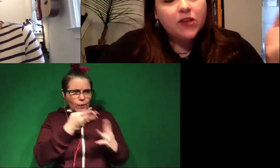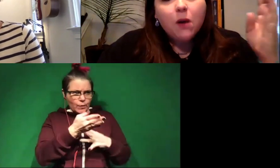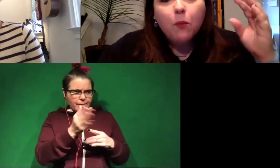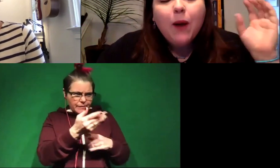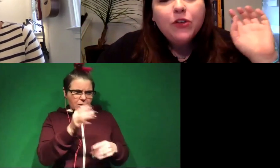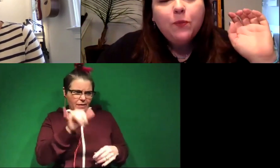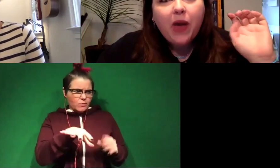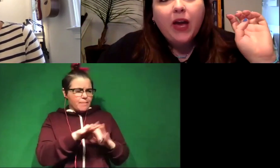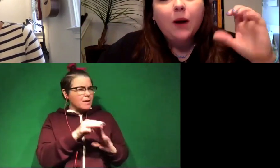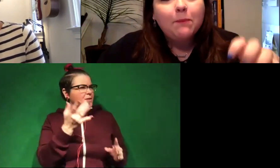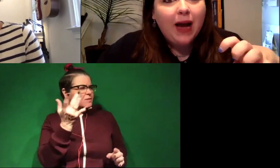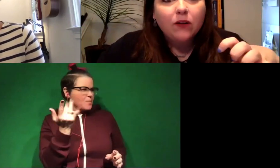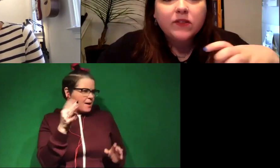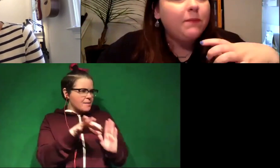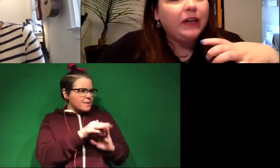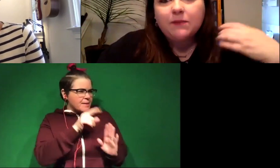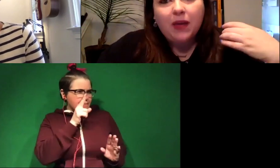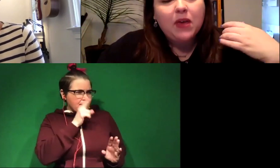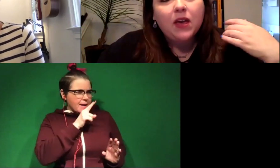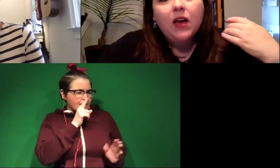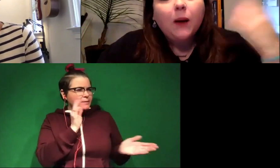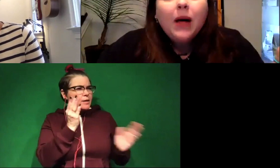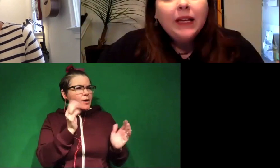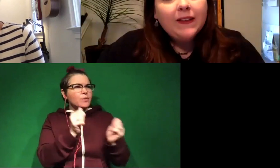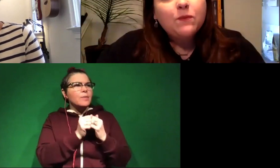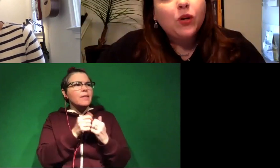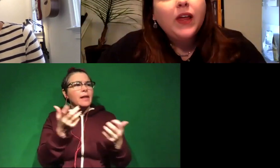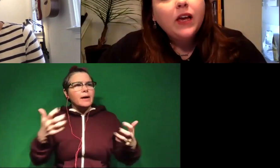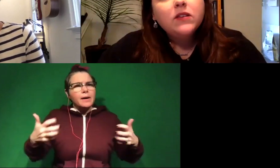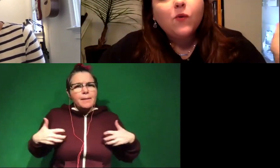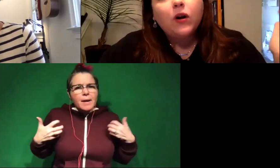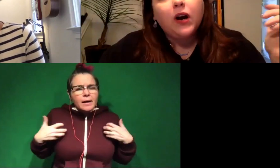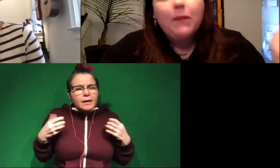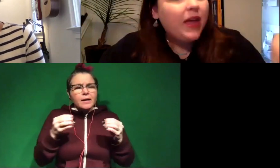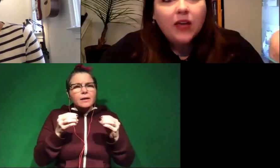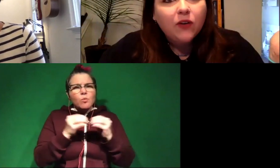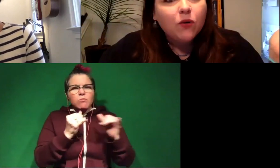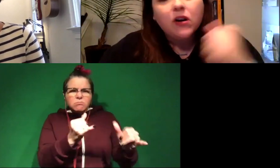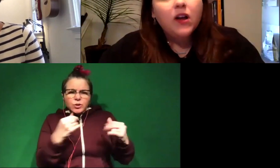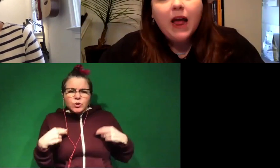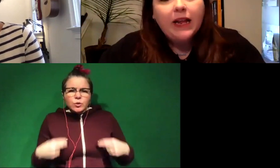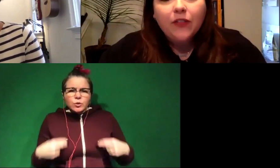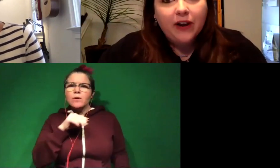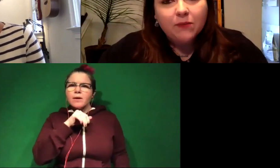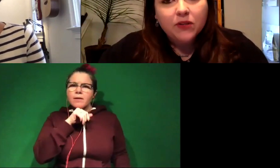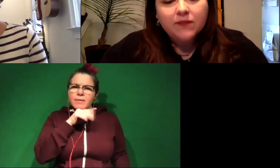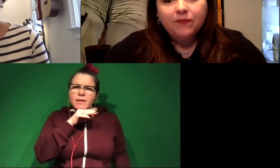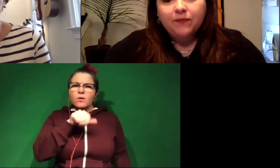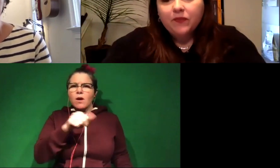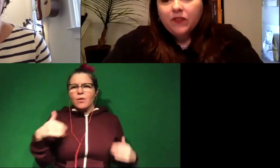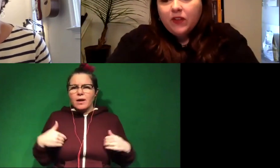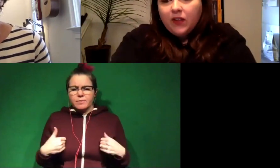those, but why would you pick a mouse compared to maybe a monkey that's more like us, or a pig, or any other